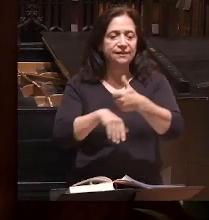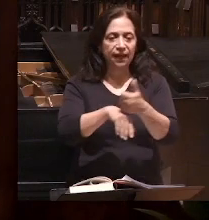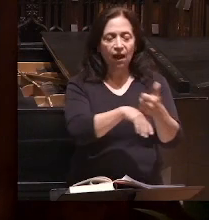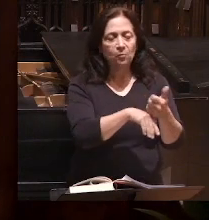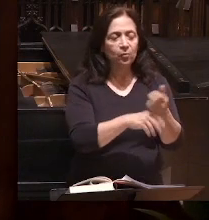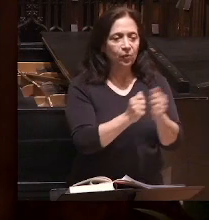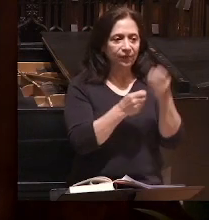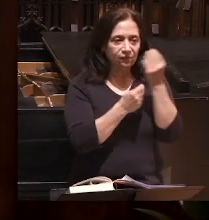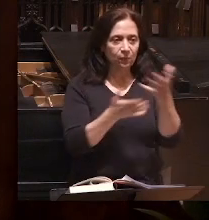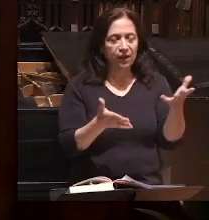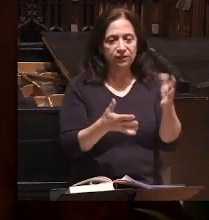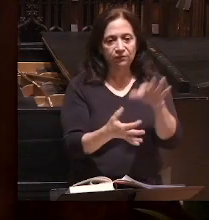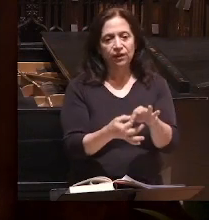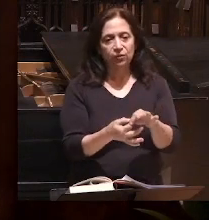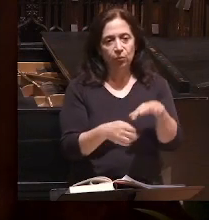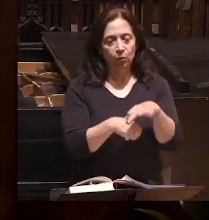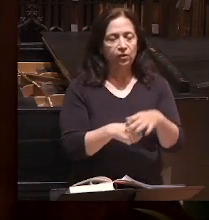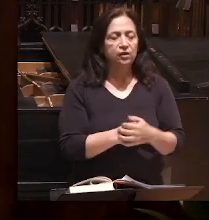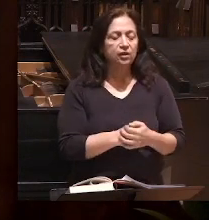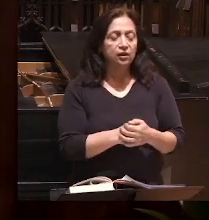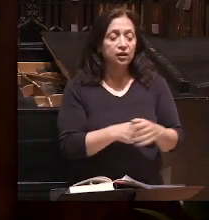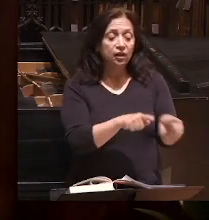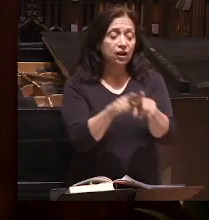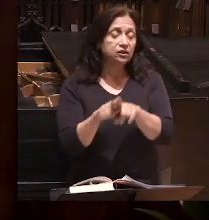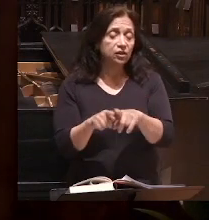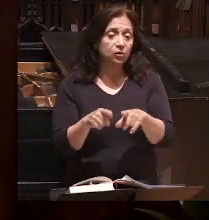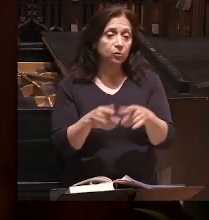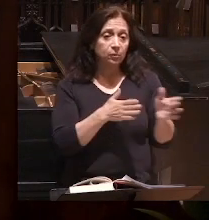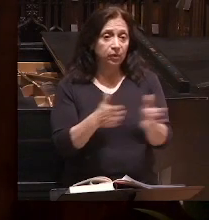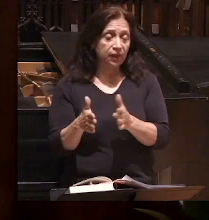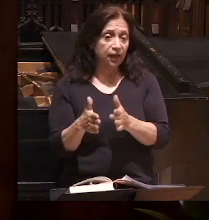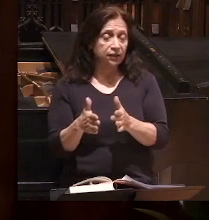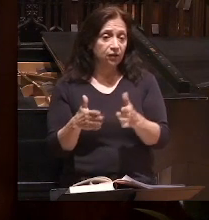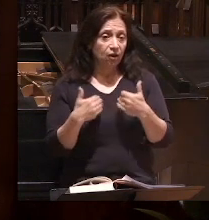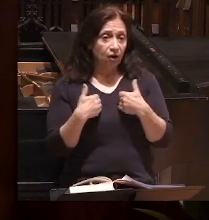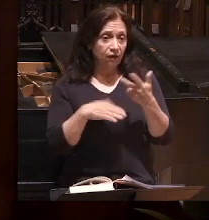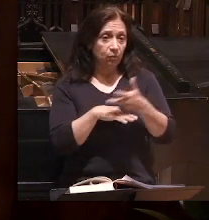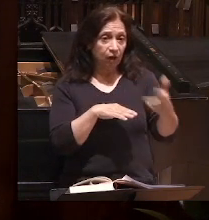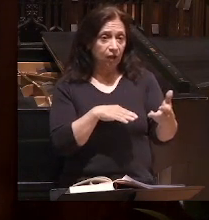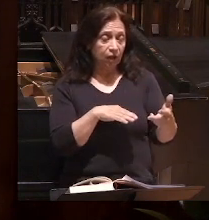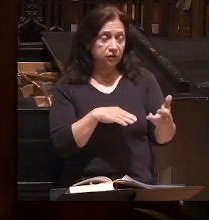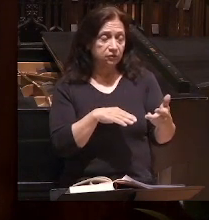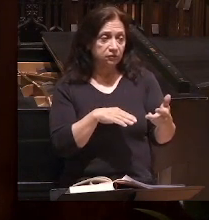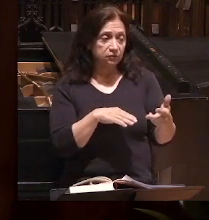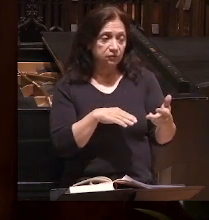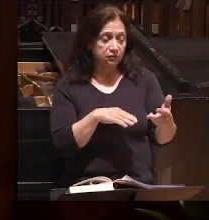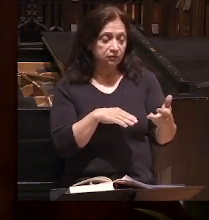of information. Also, we had planned to also have in our parking lot the,